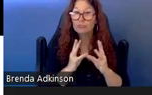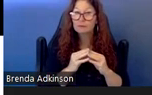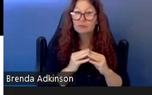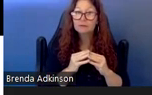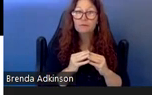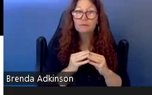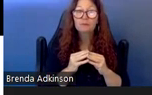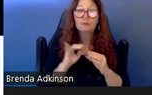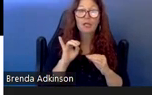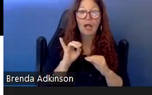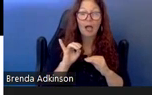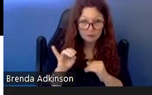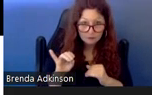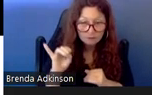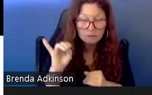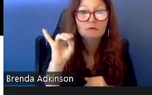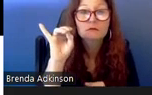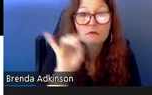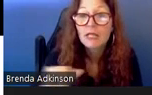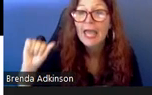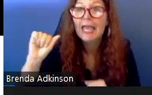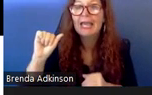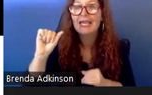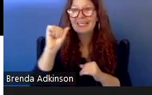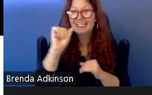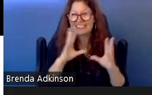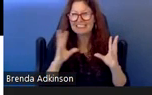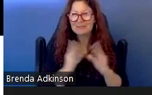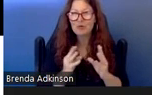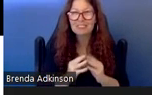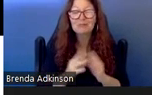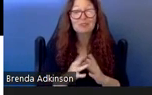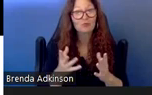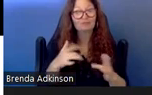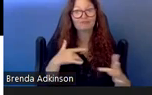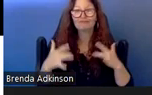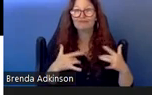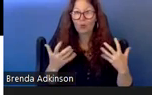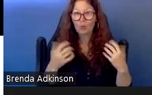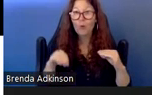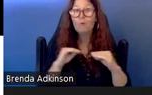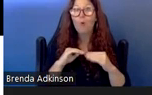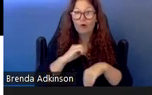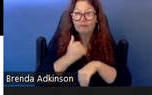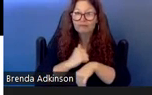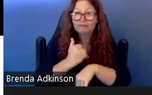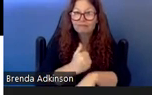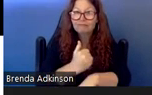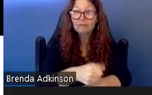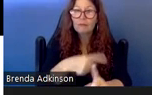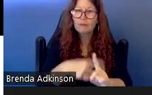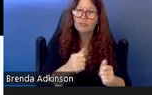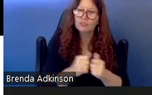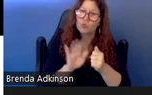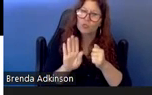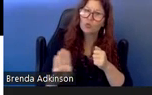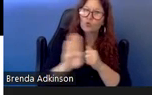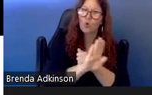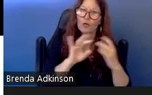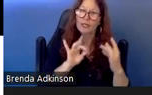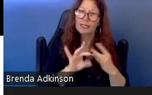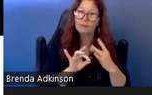We're looking forward to doing more, but also we're looking forward to doing more with your input. So if there